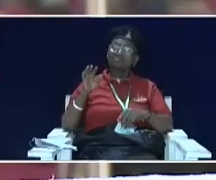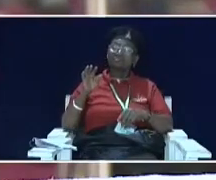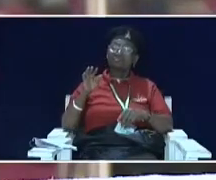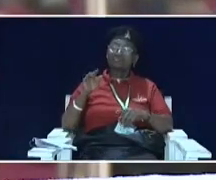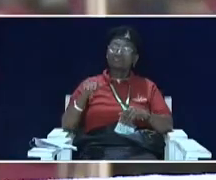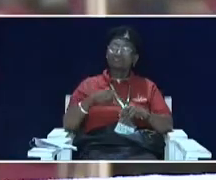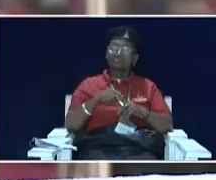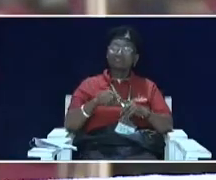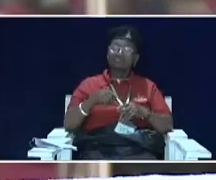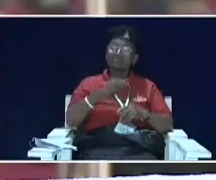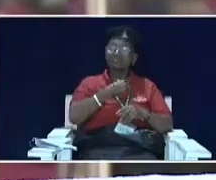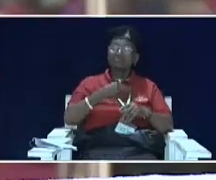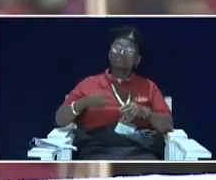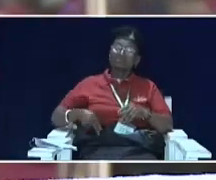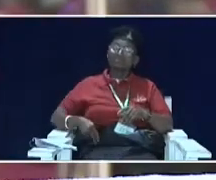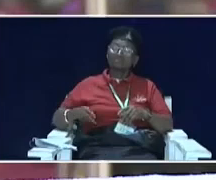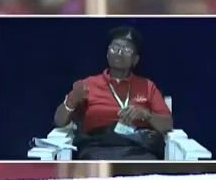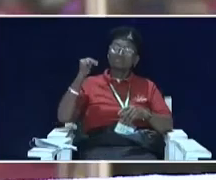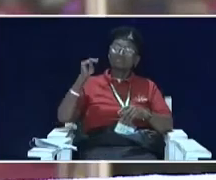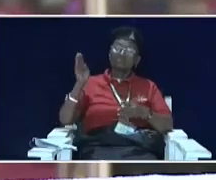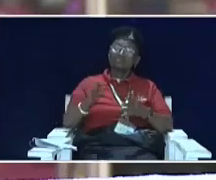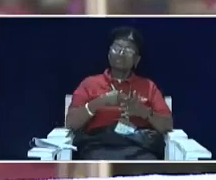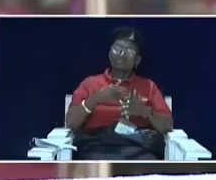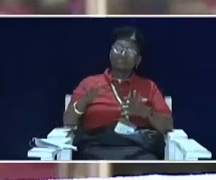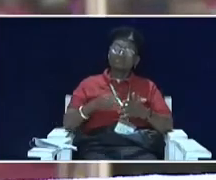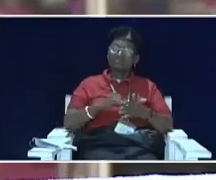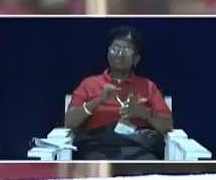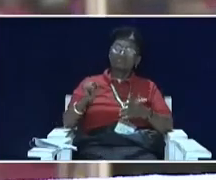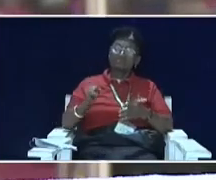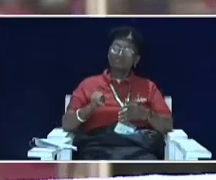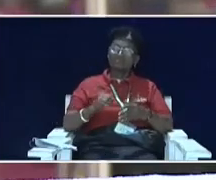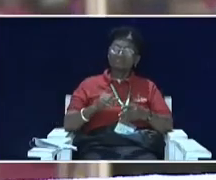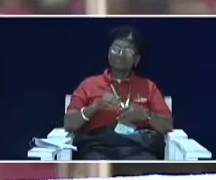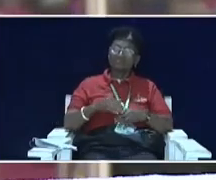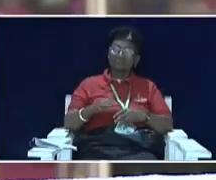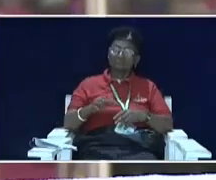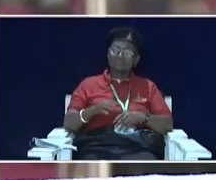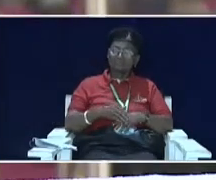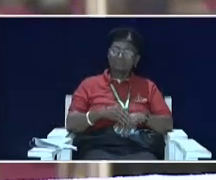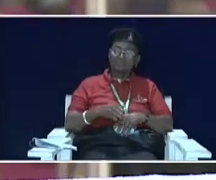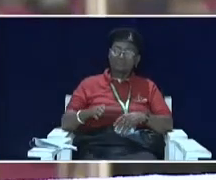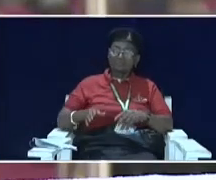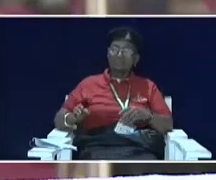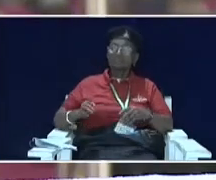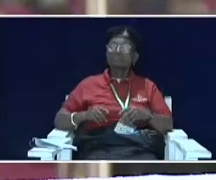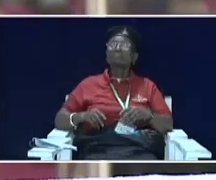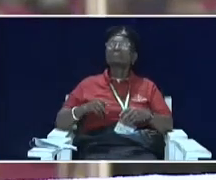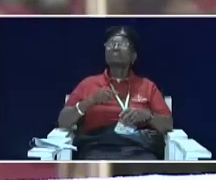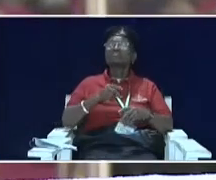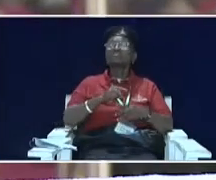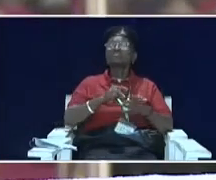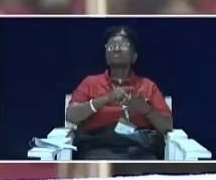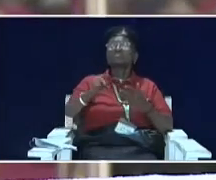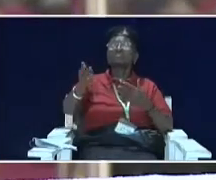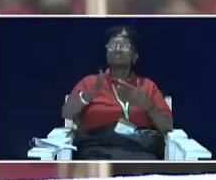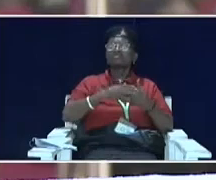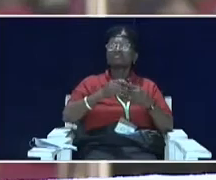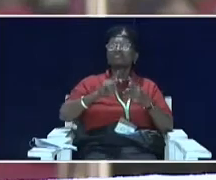when Hannah was singing after God paid her a great visit,